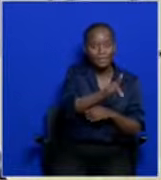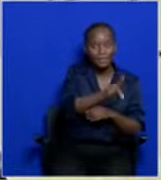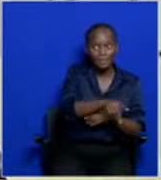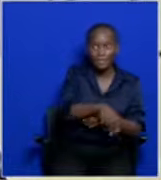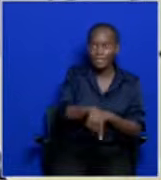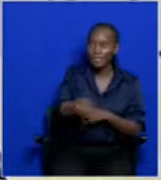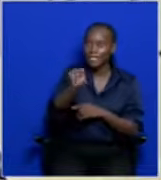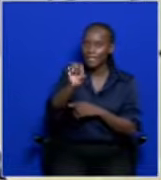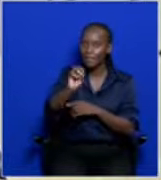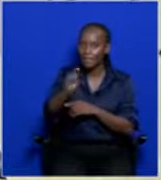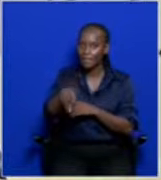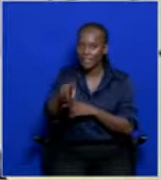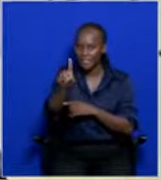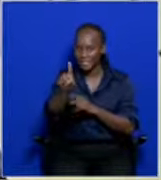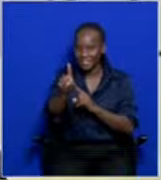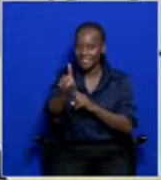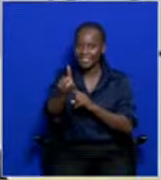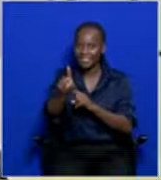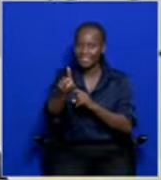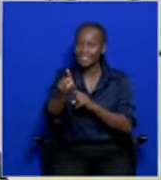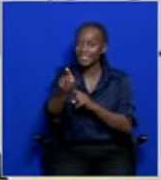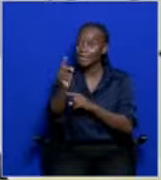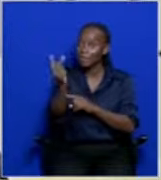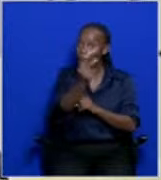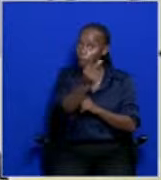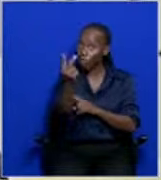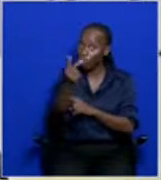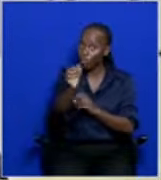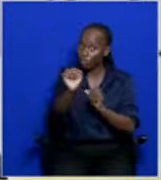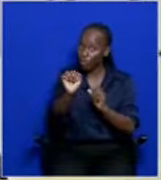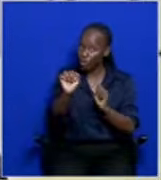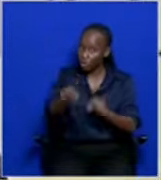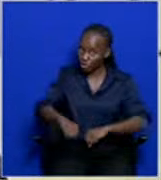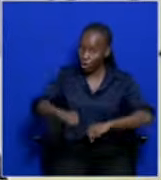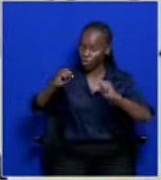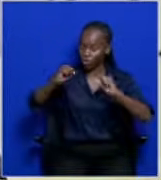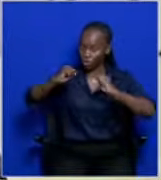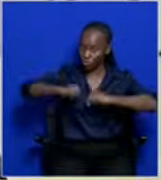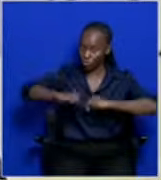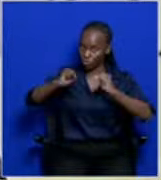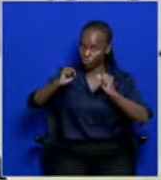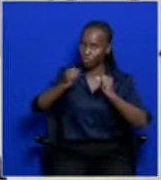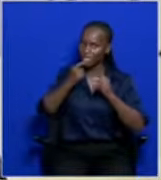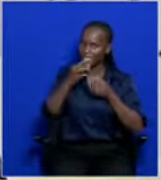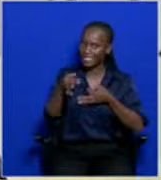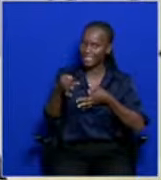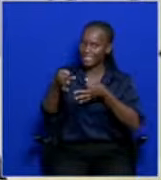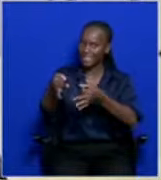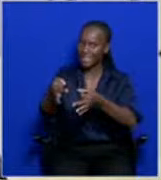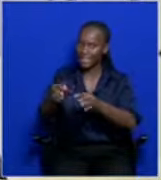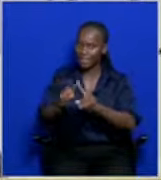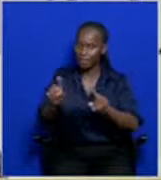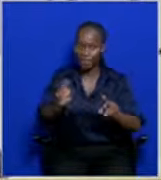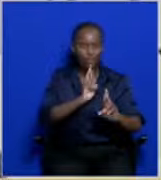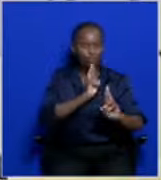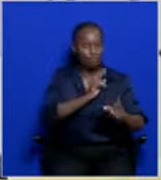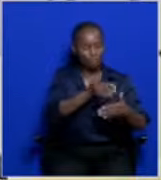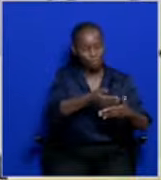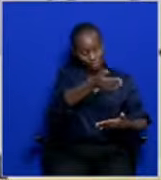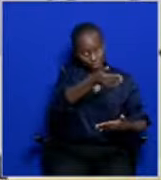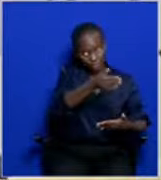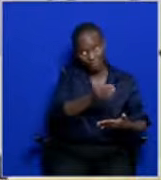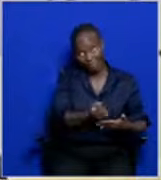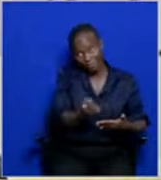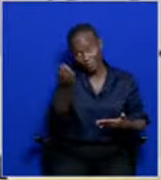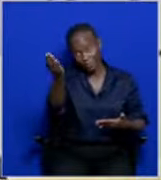the investigation part, but the report to EMPD, as I stated previously, it